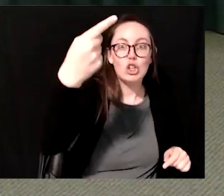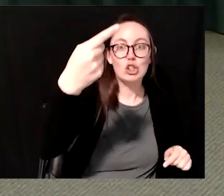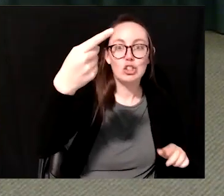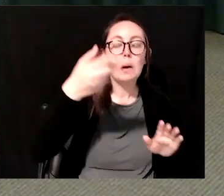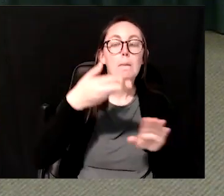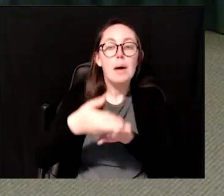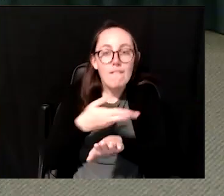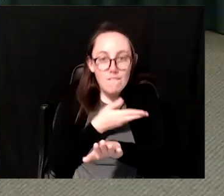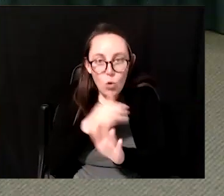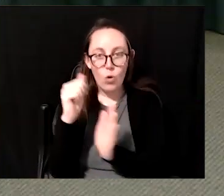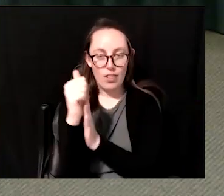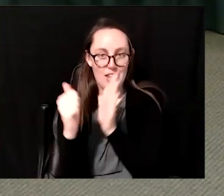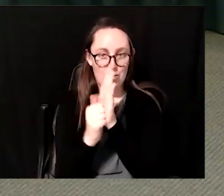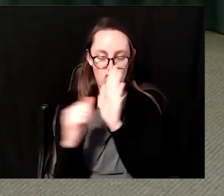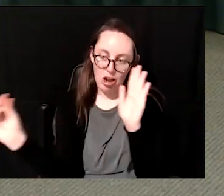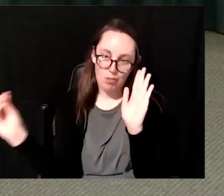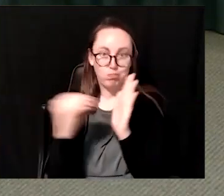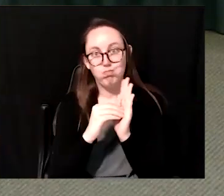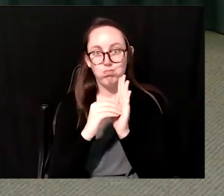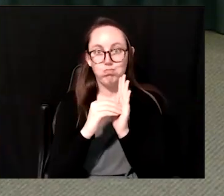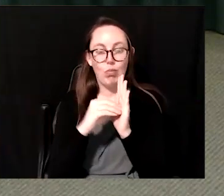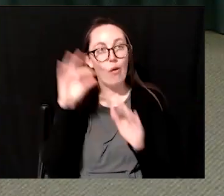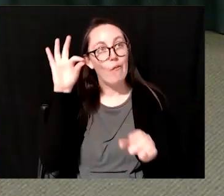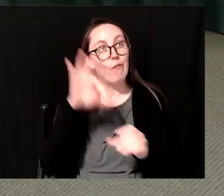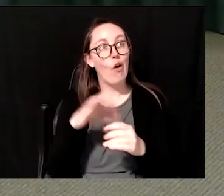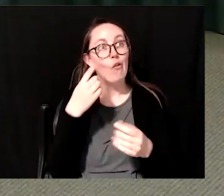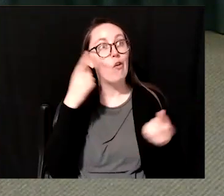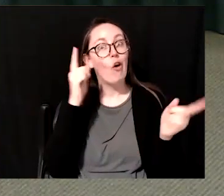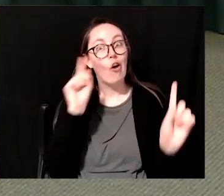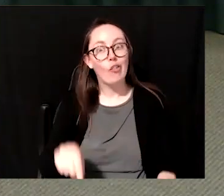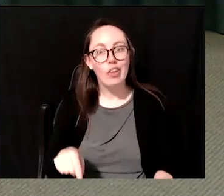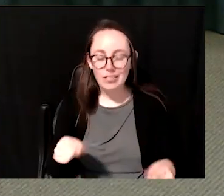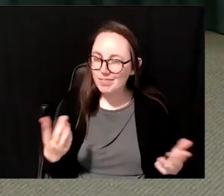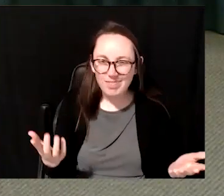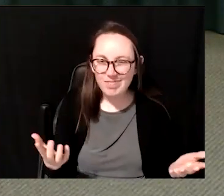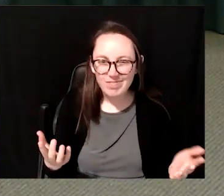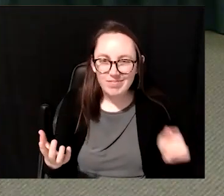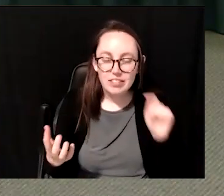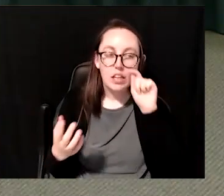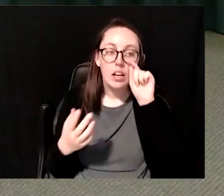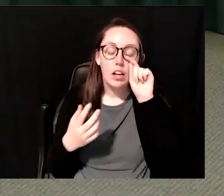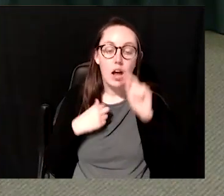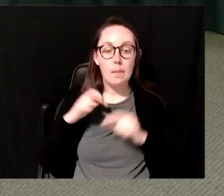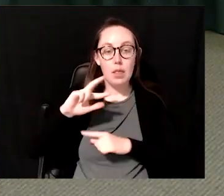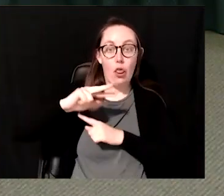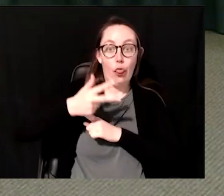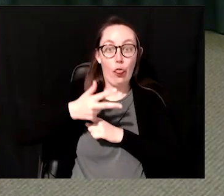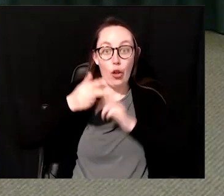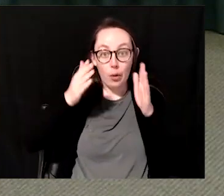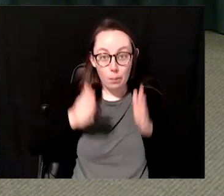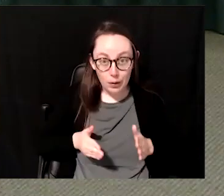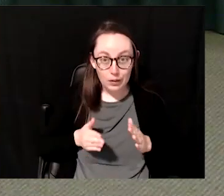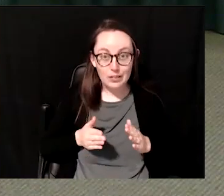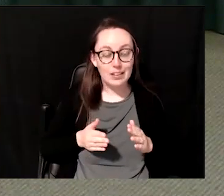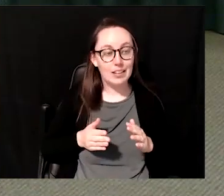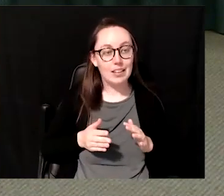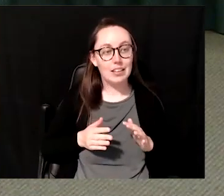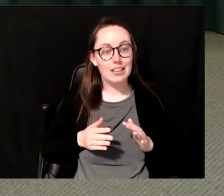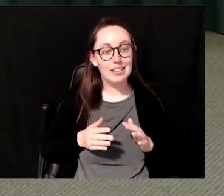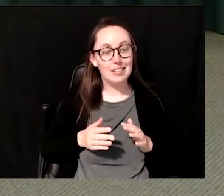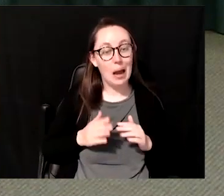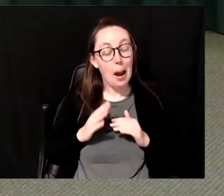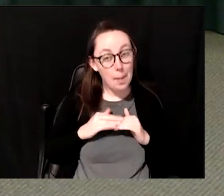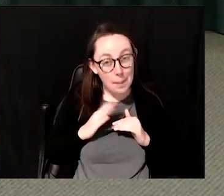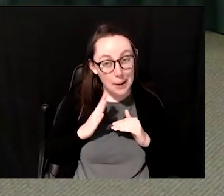agree so uh I'm the third person that says take away the at least as a minimum take